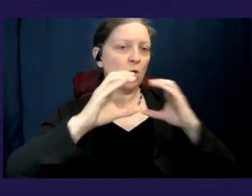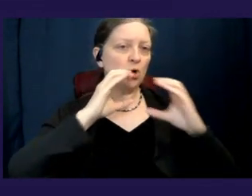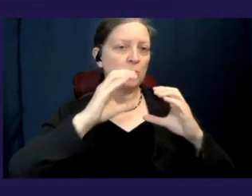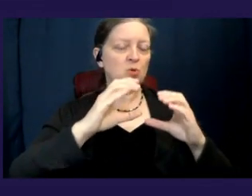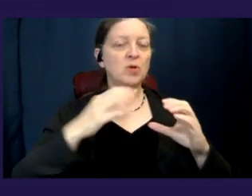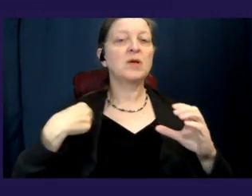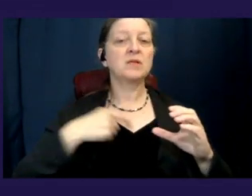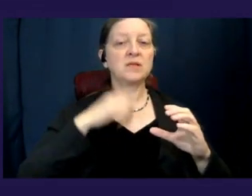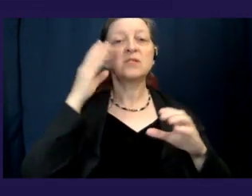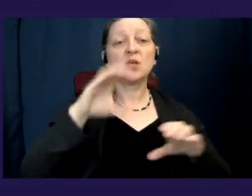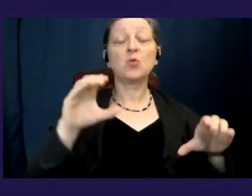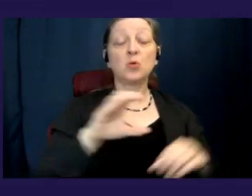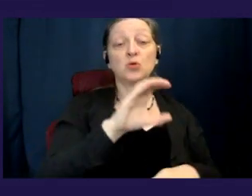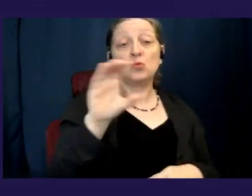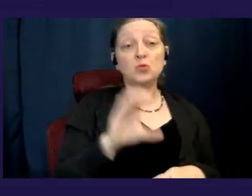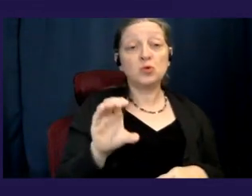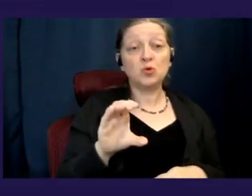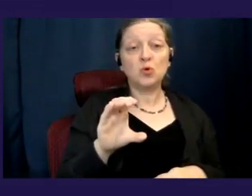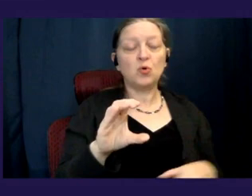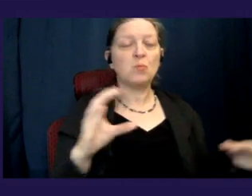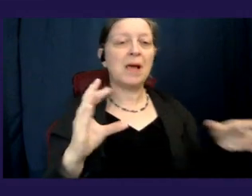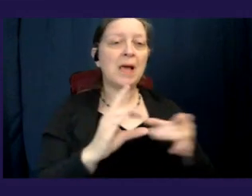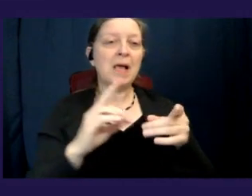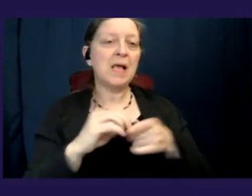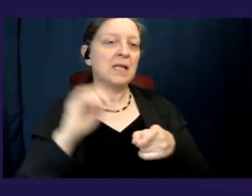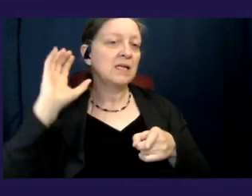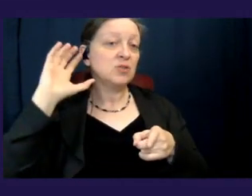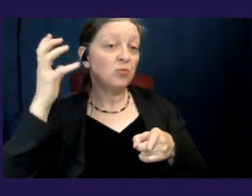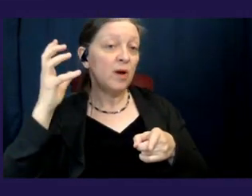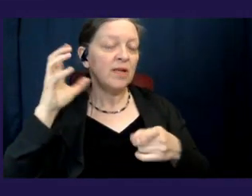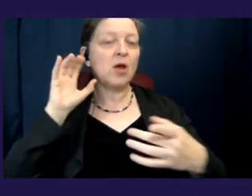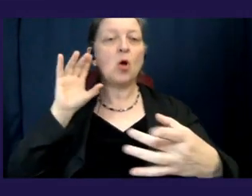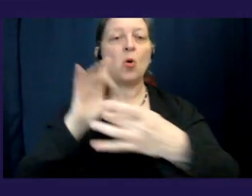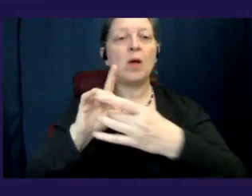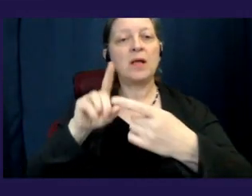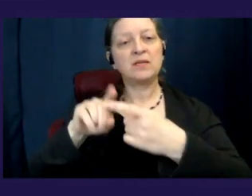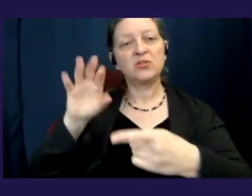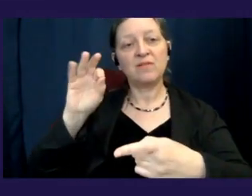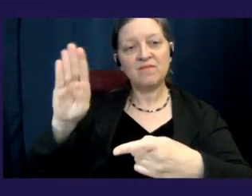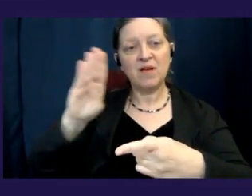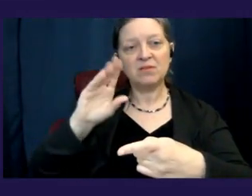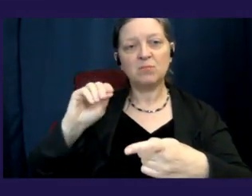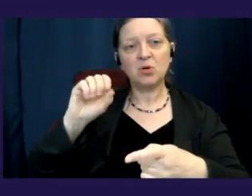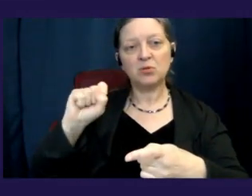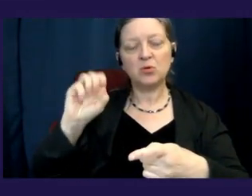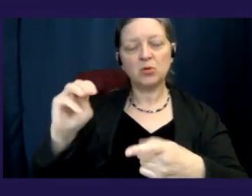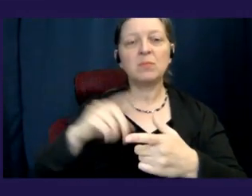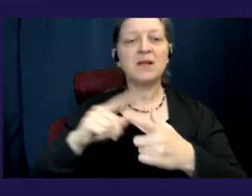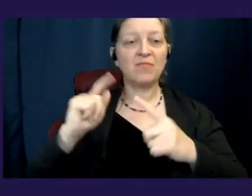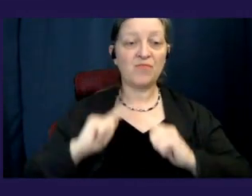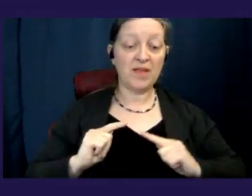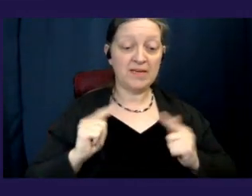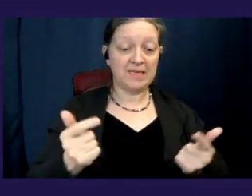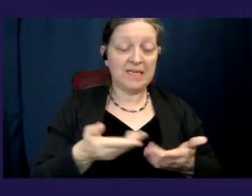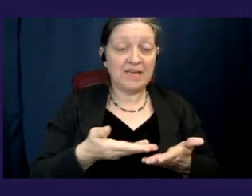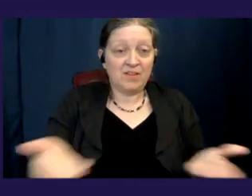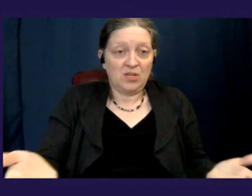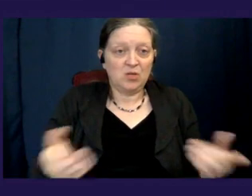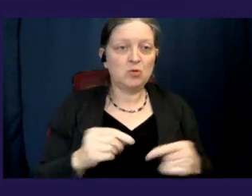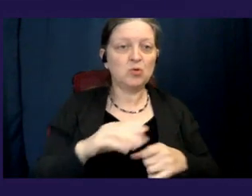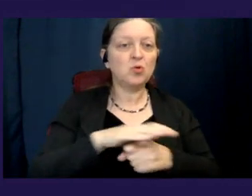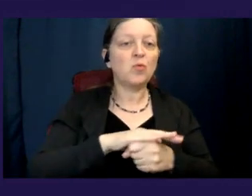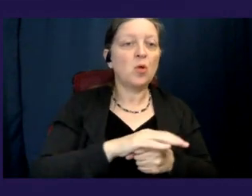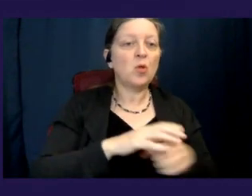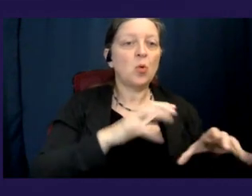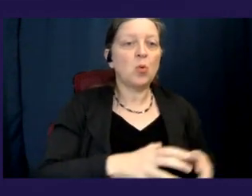produced on radio that then could be linked to Facebook and other social media. And then we would really turn it over to the local entities to be able to have that information and say, you know, we